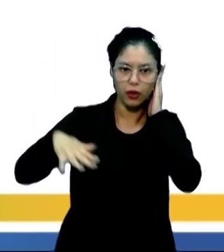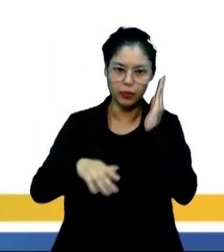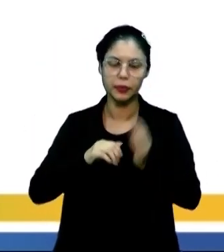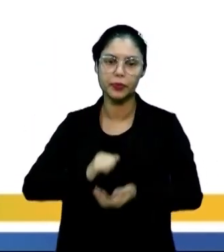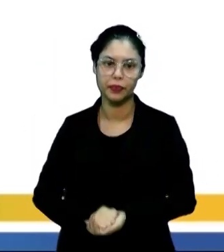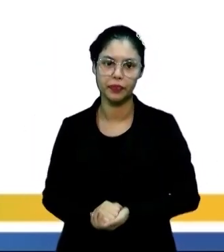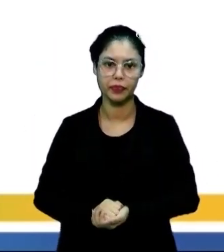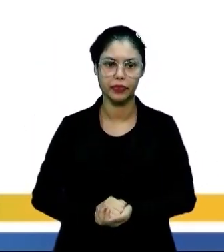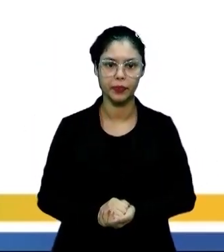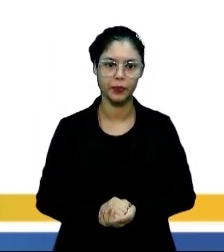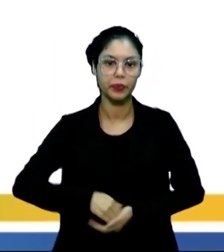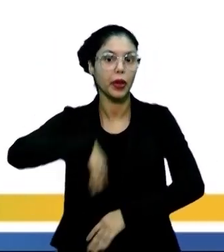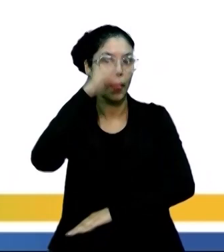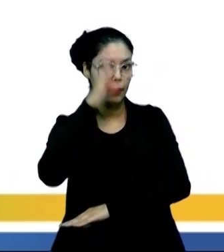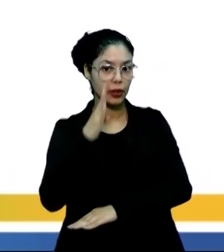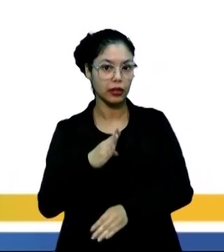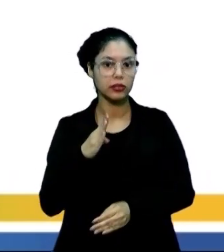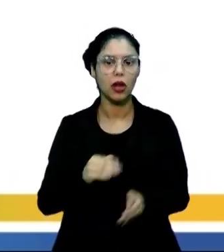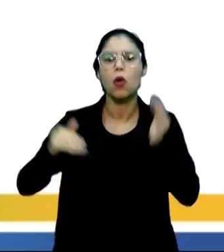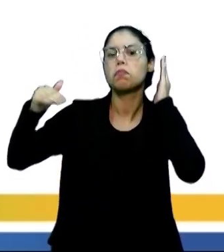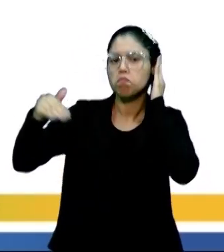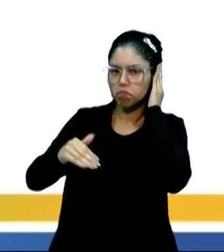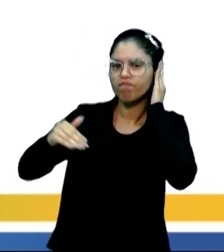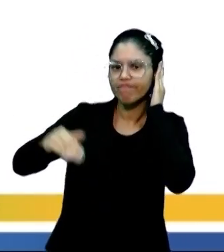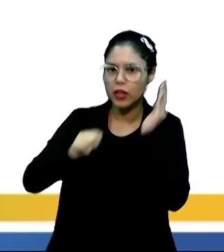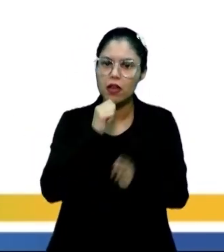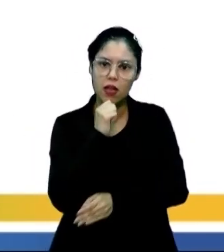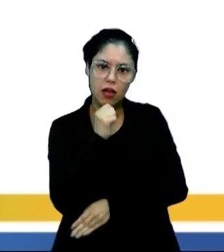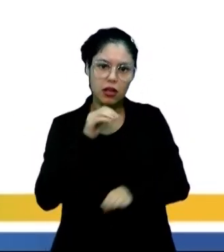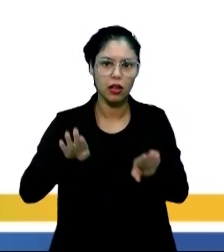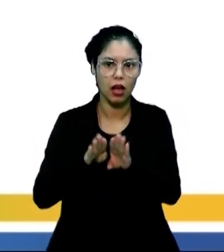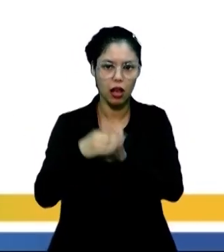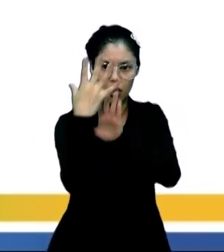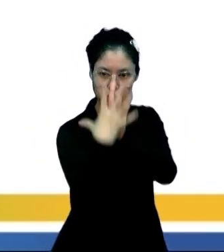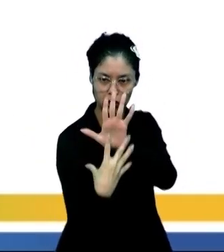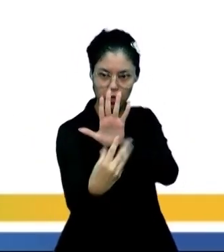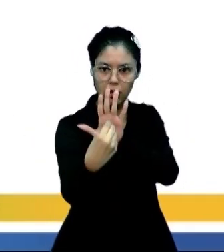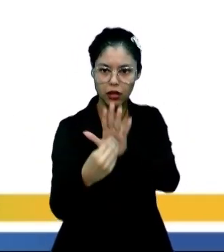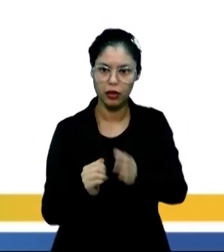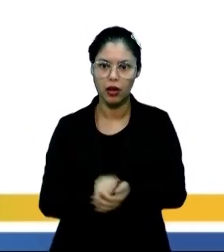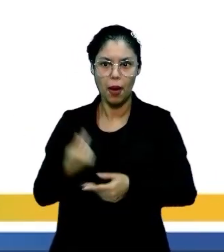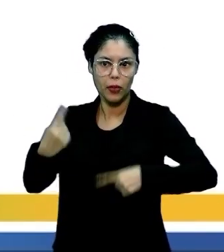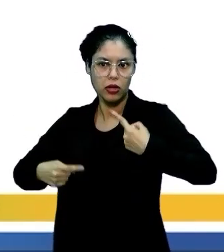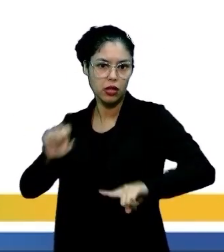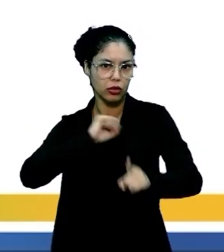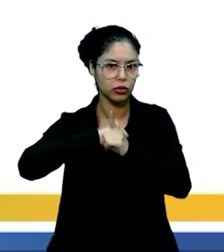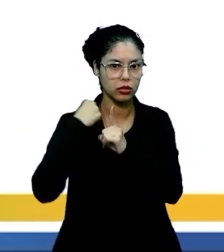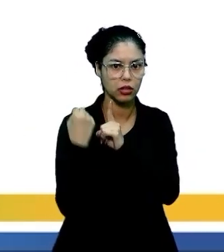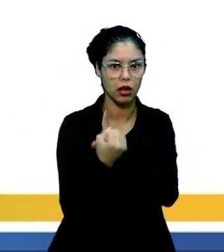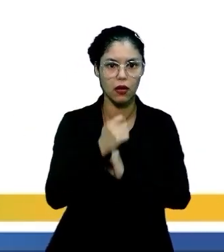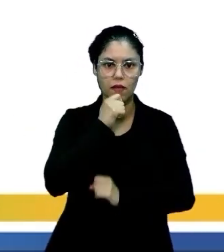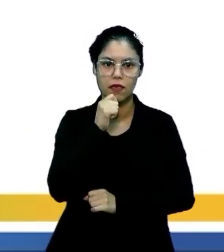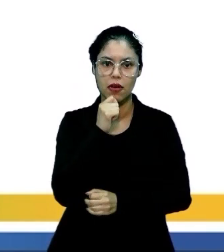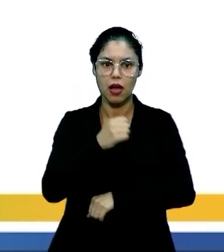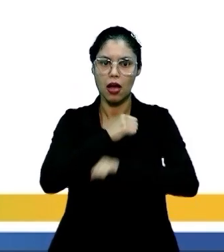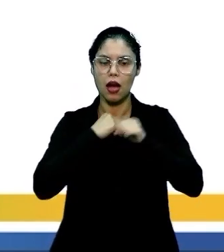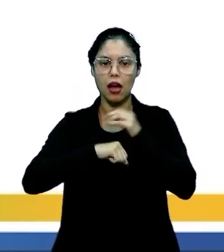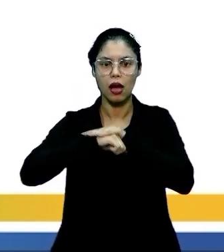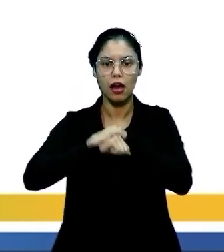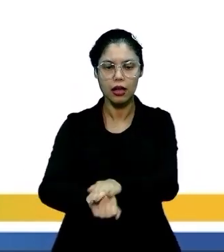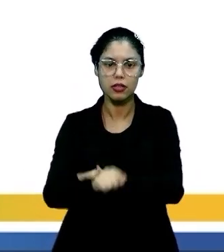rap. Brazilian rap has served as a reflection of political, social, and racial